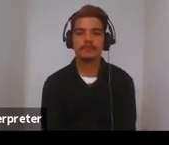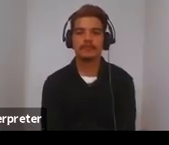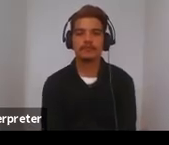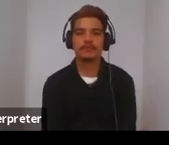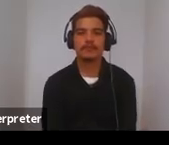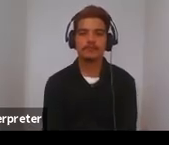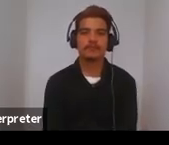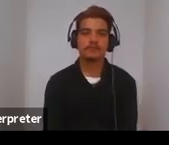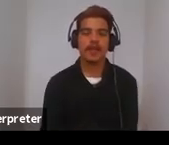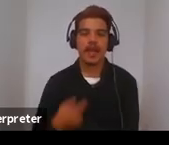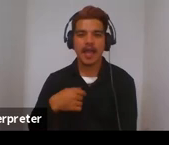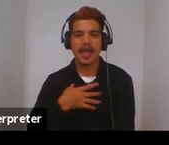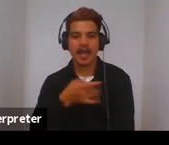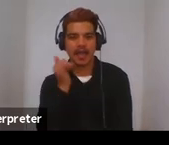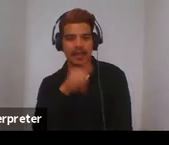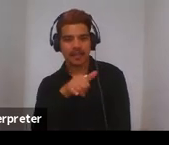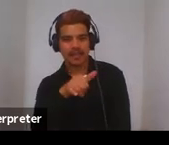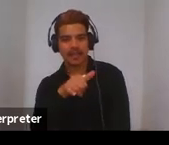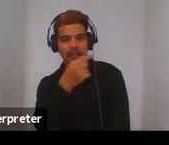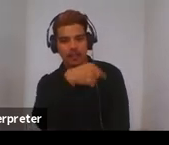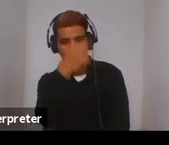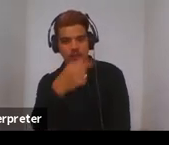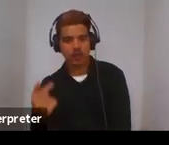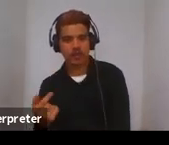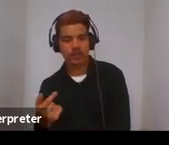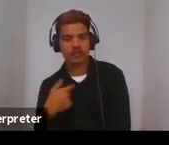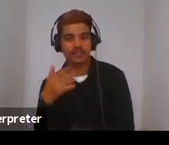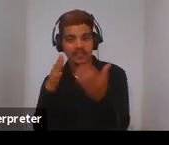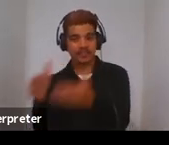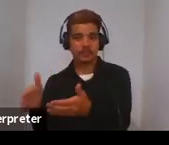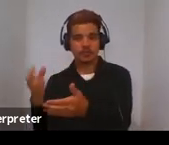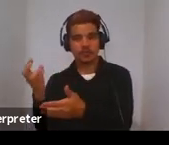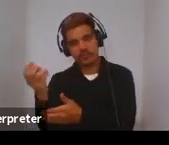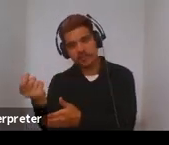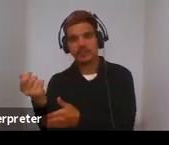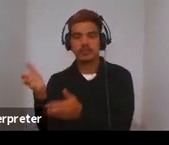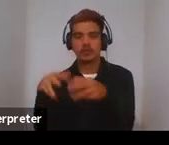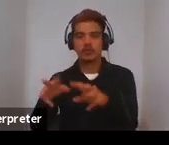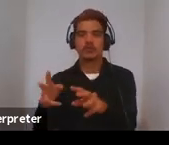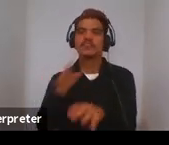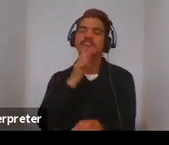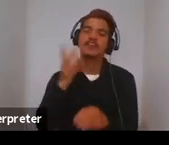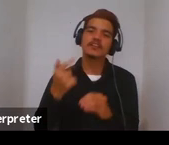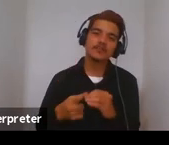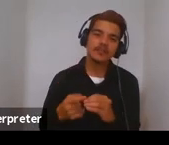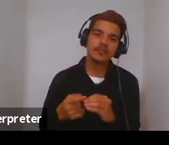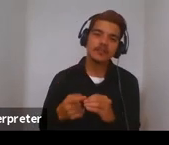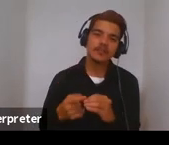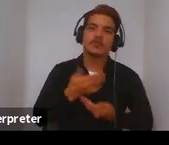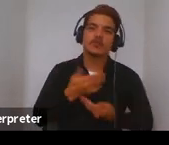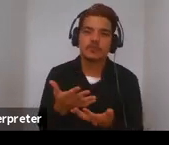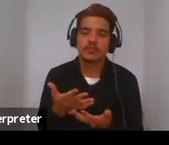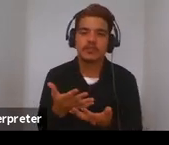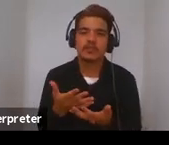I like this infographic too. I just wanted to be able to leave you with several ways of talking about and expressing